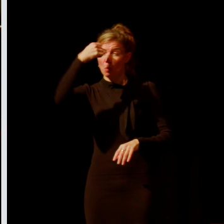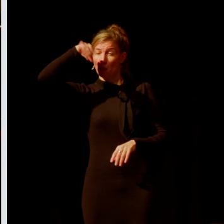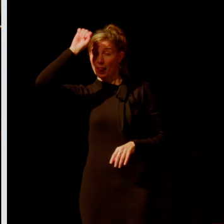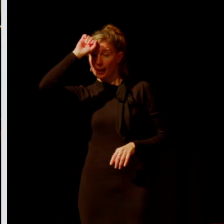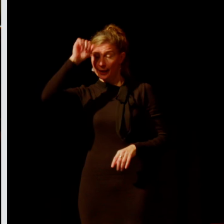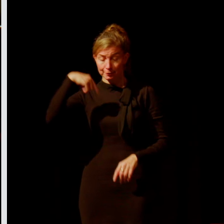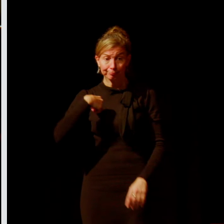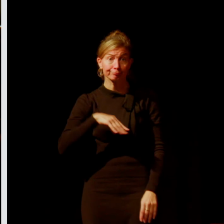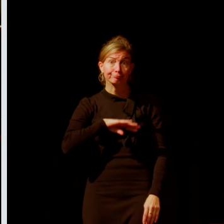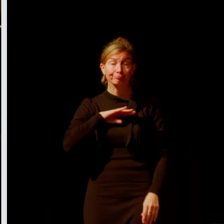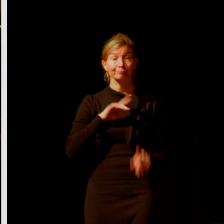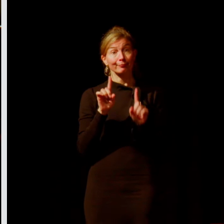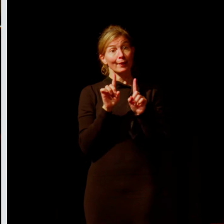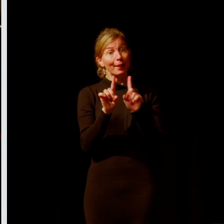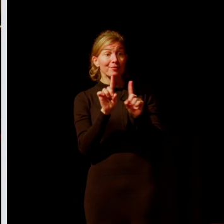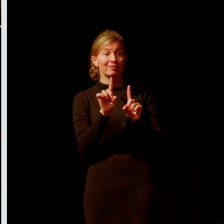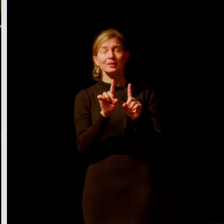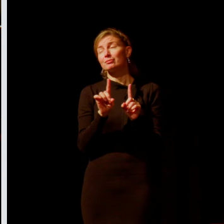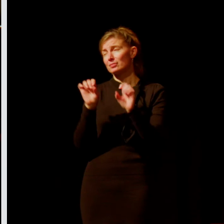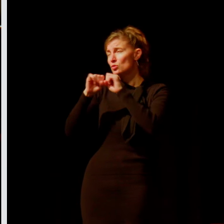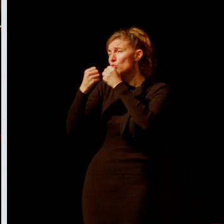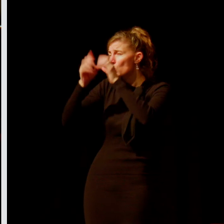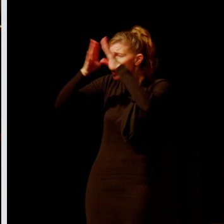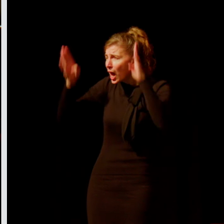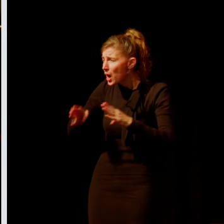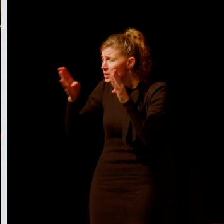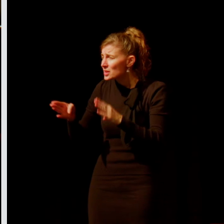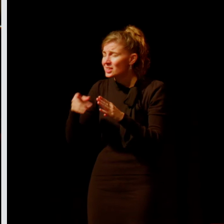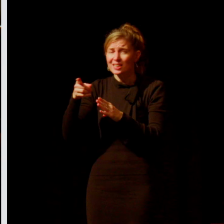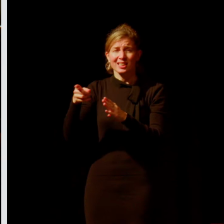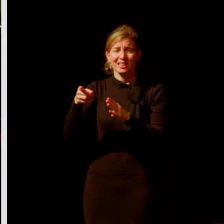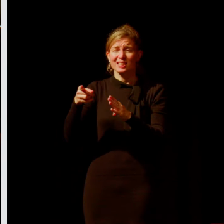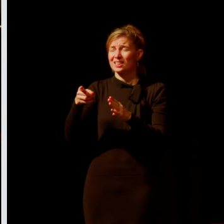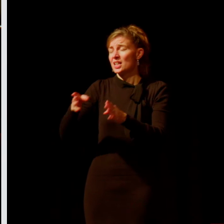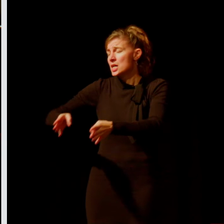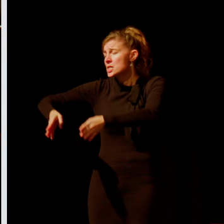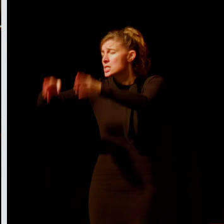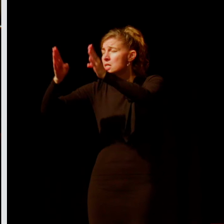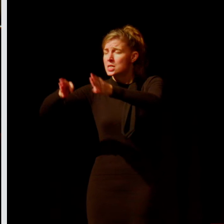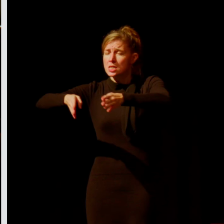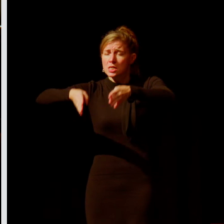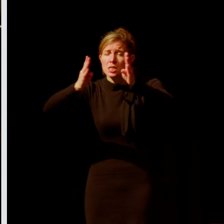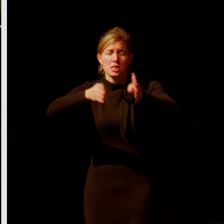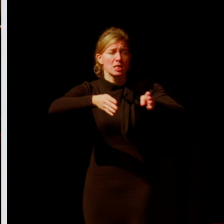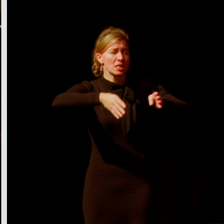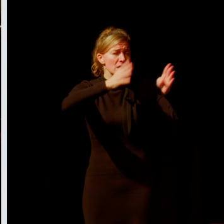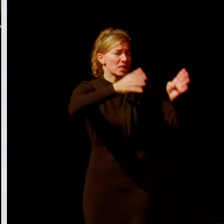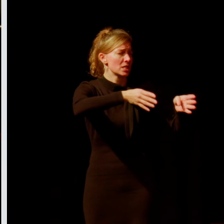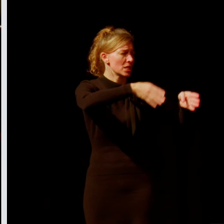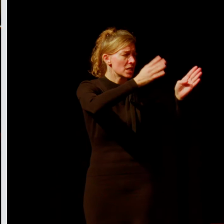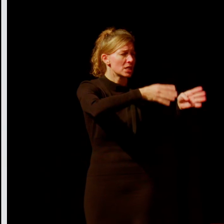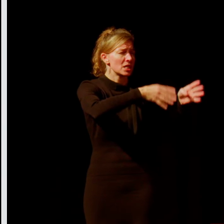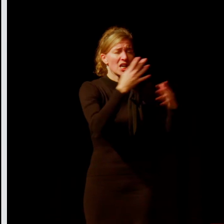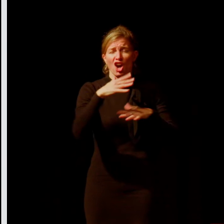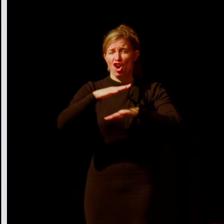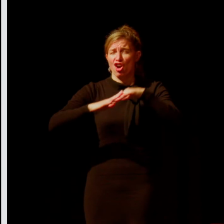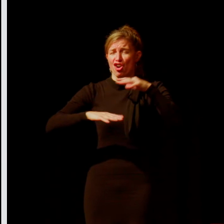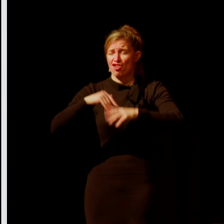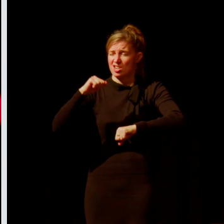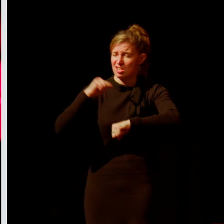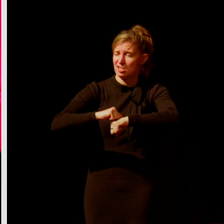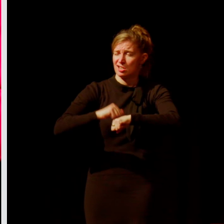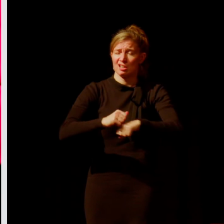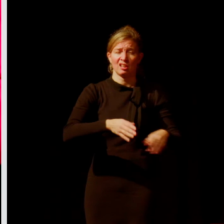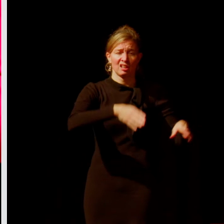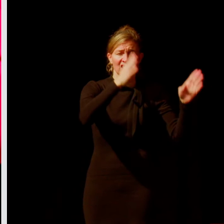years old, living in social housing, surrounded by a sea of grey concrete. The buildings are